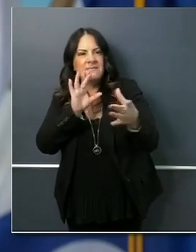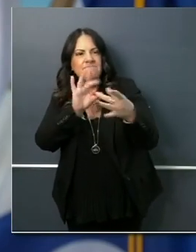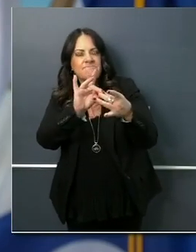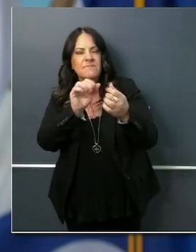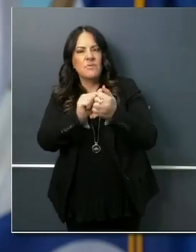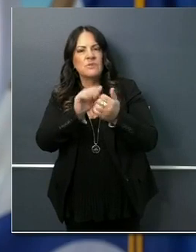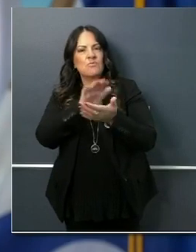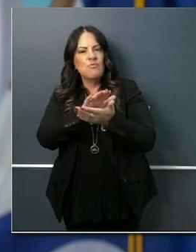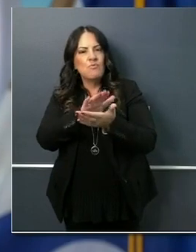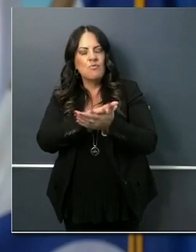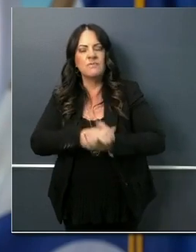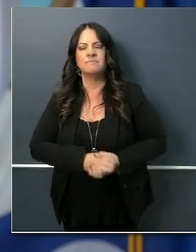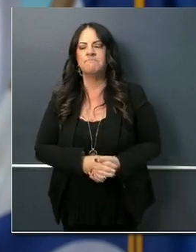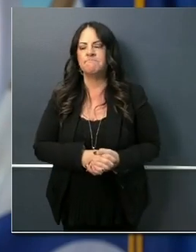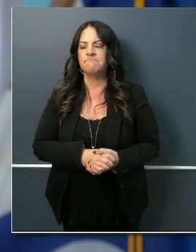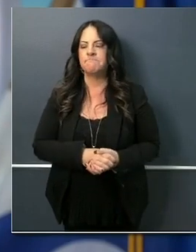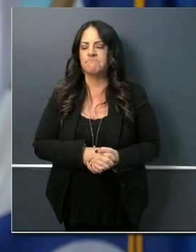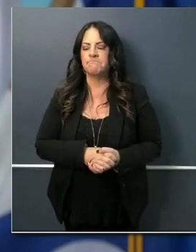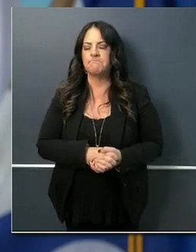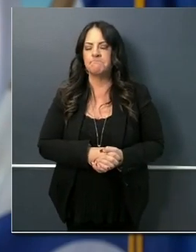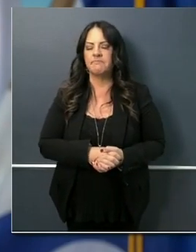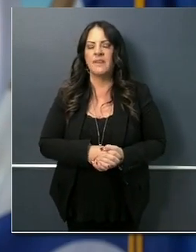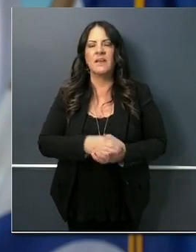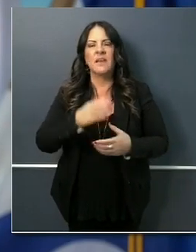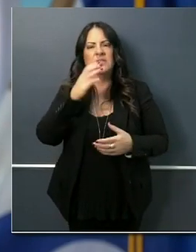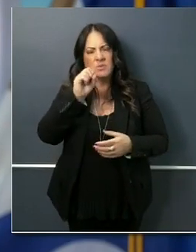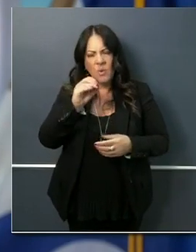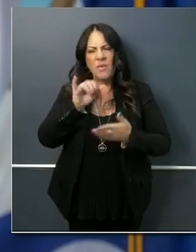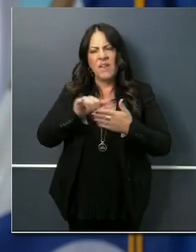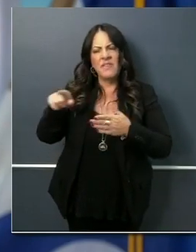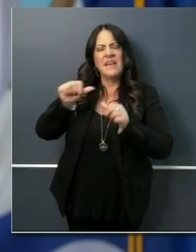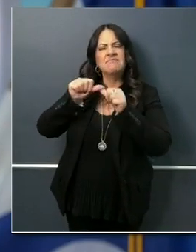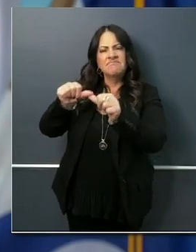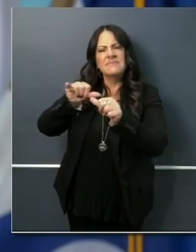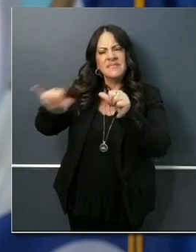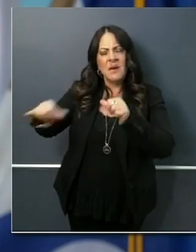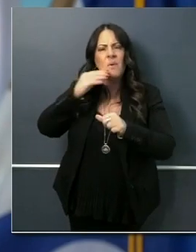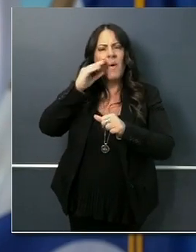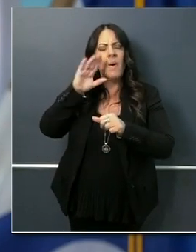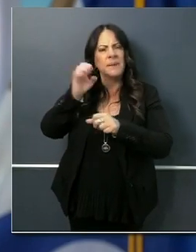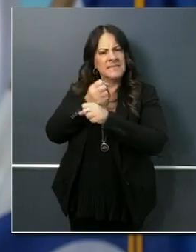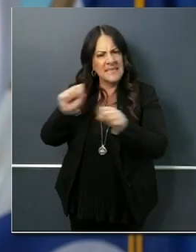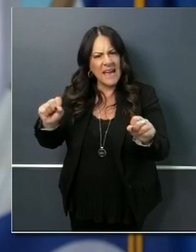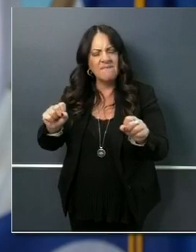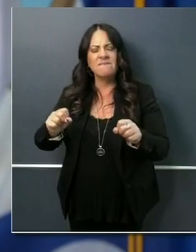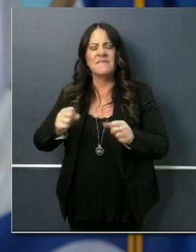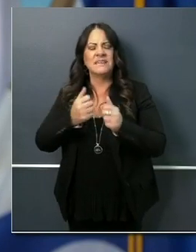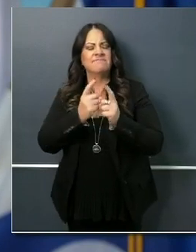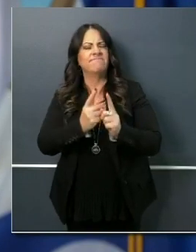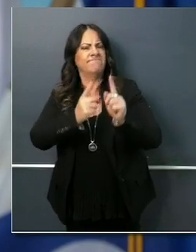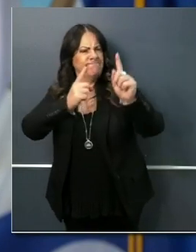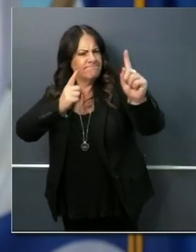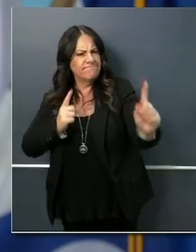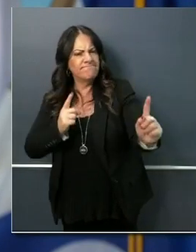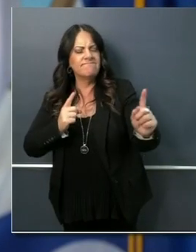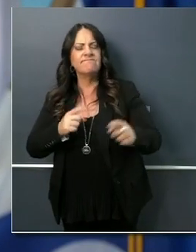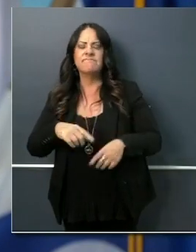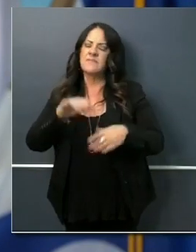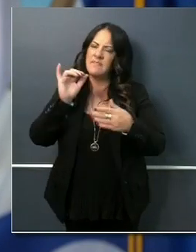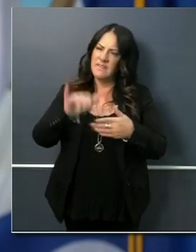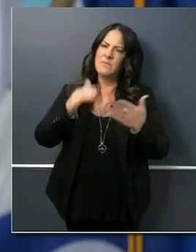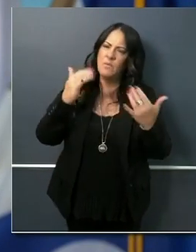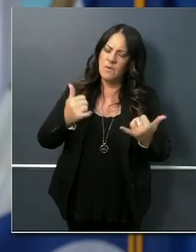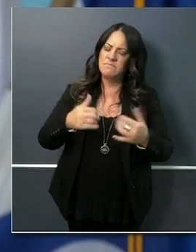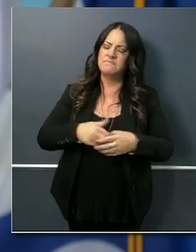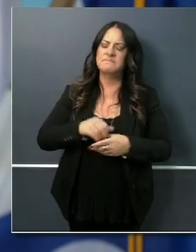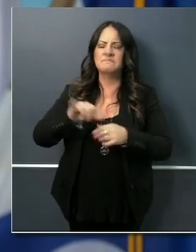fact that we continue to extend the stay-at-home order and the need to practice physical distancing. So to everybody that